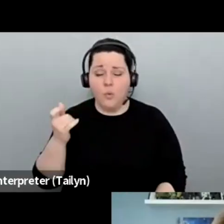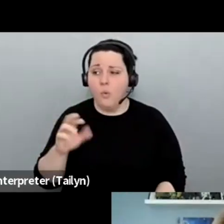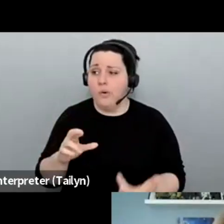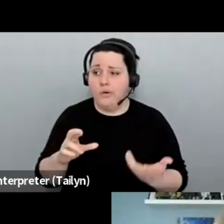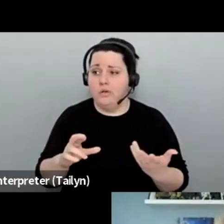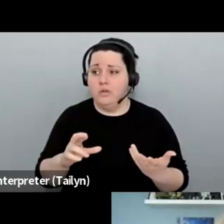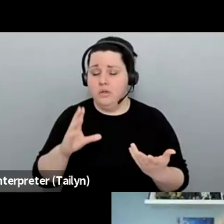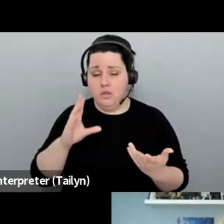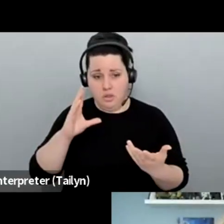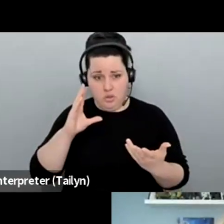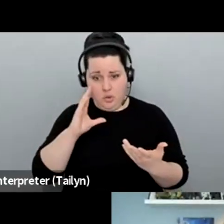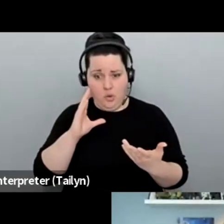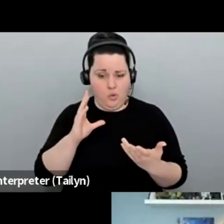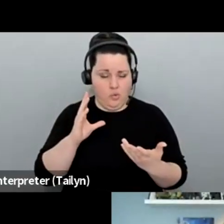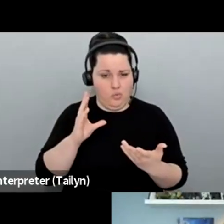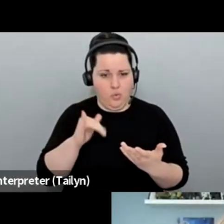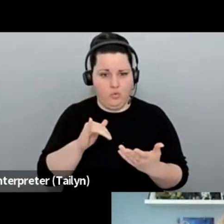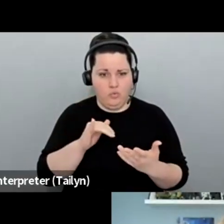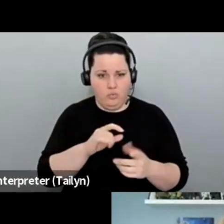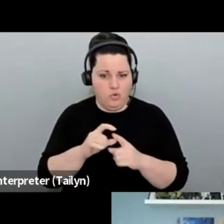like where to direct that advocacy.